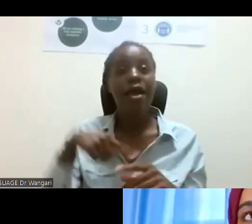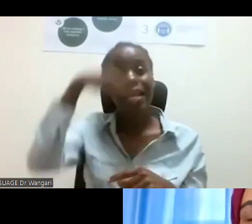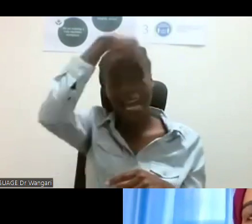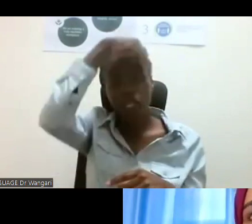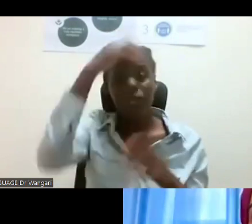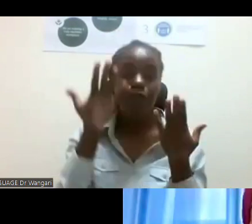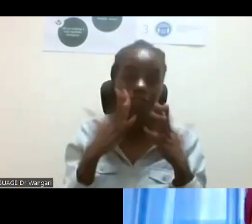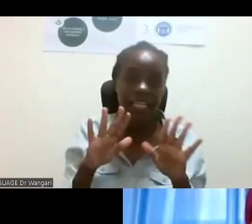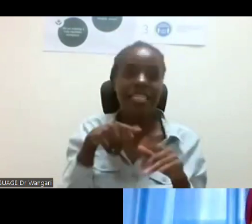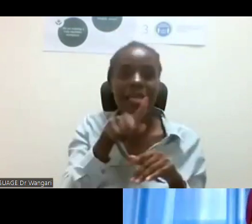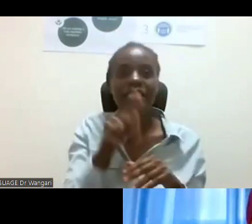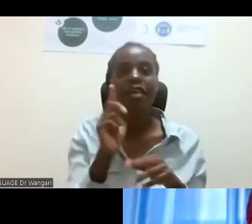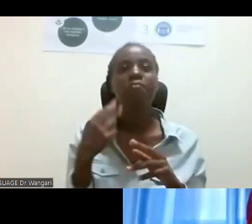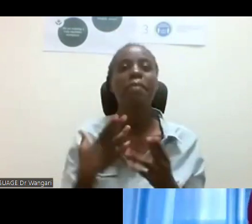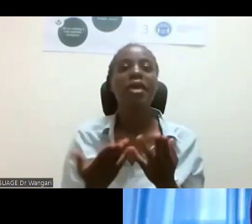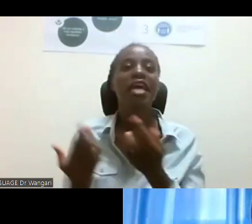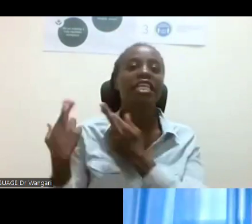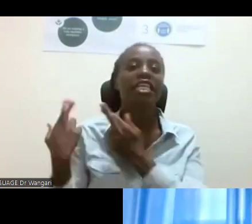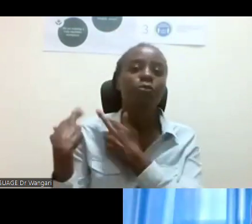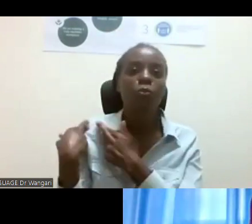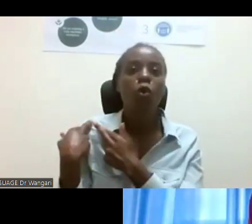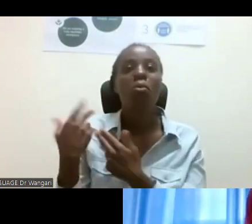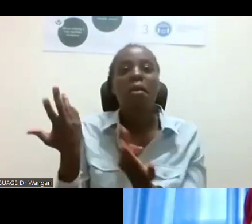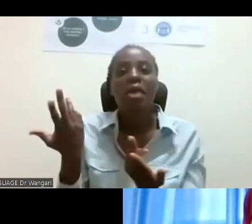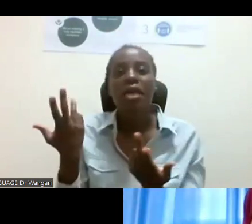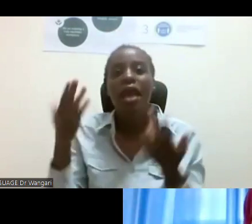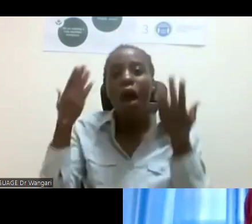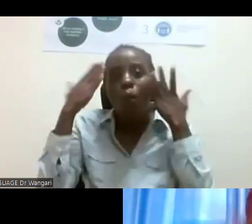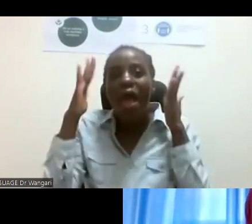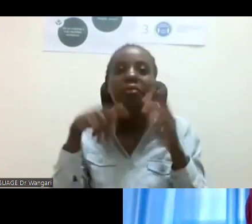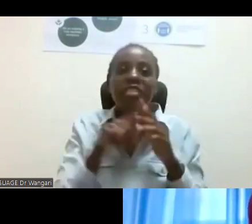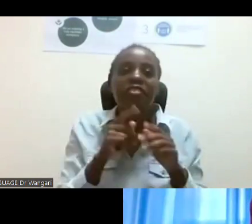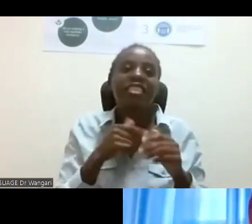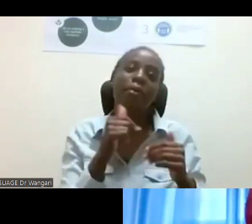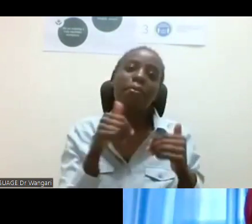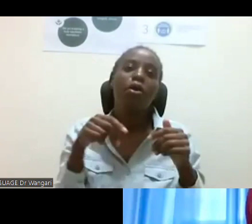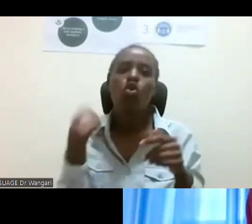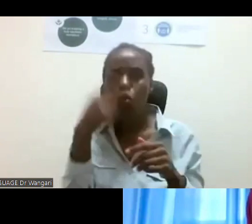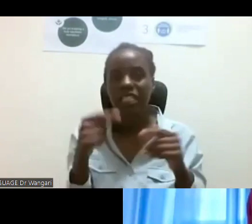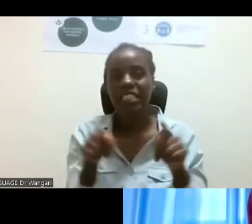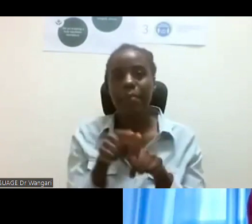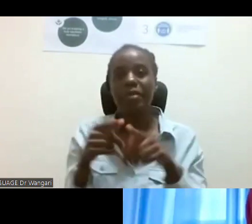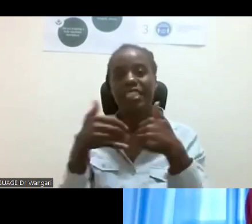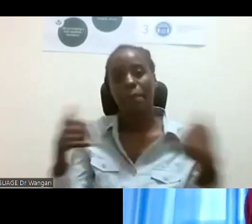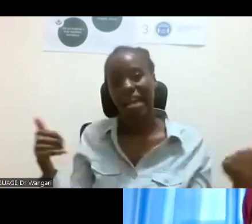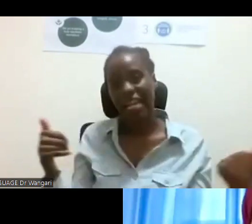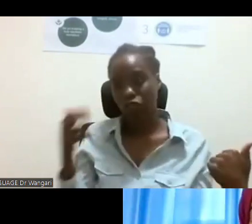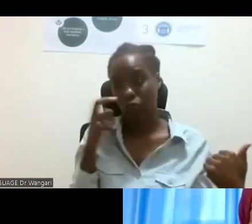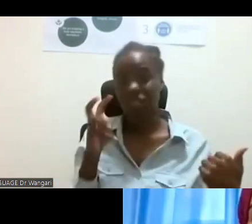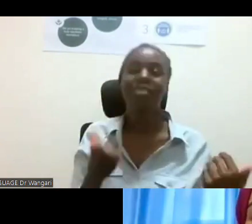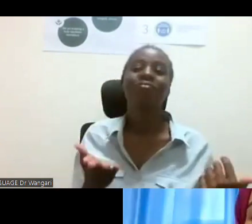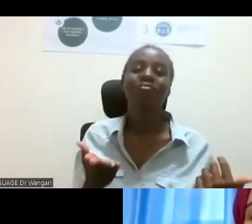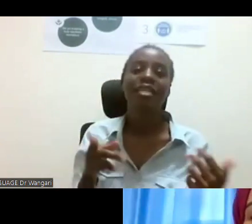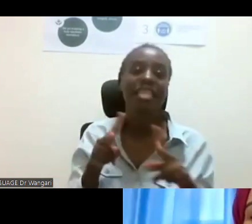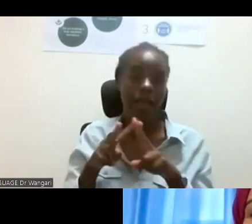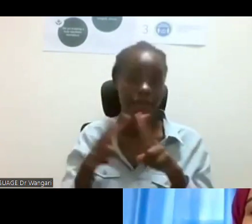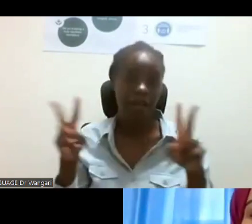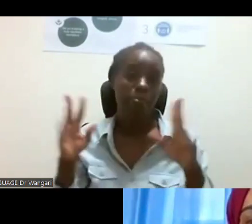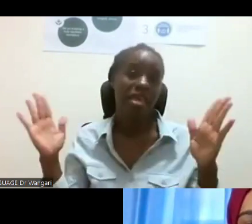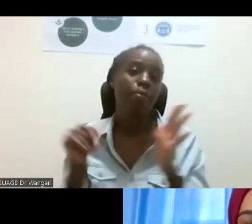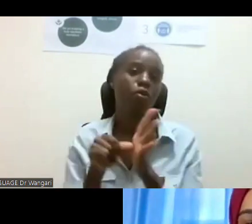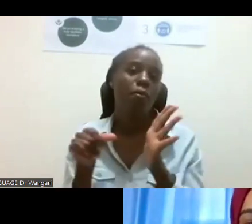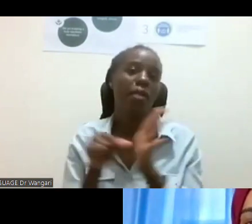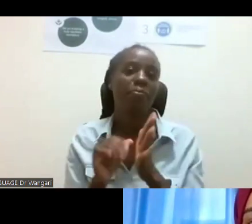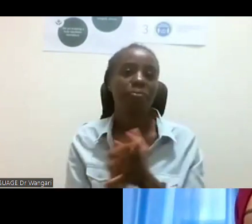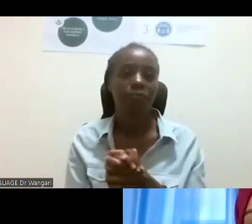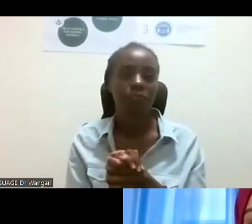but then it becomes a separate entity than other issues. Like if you say this